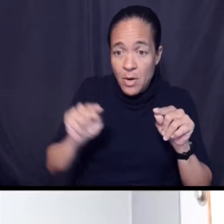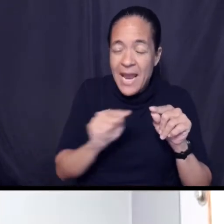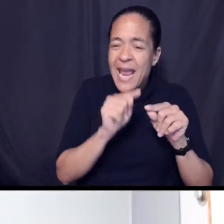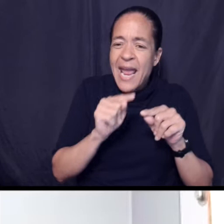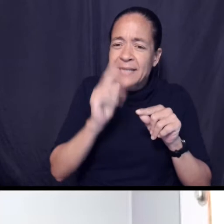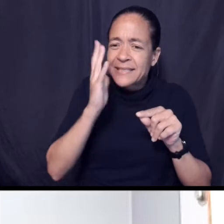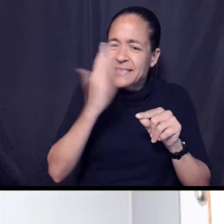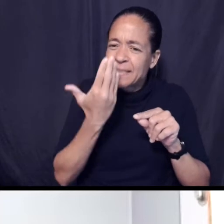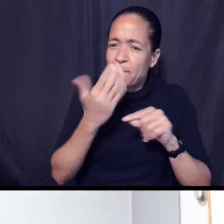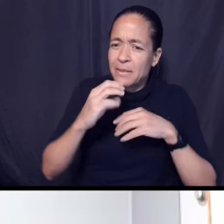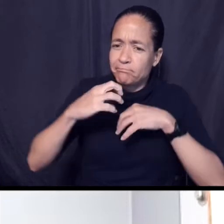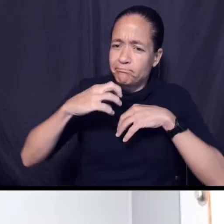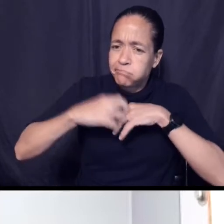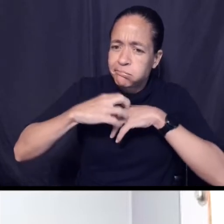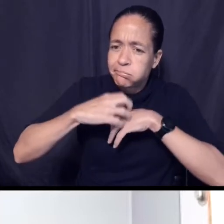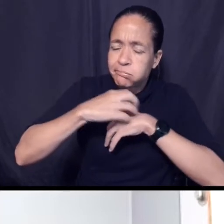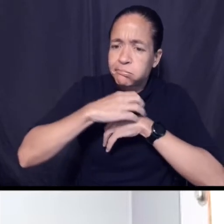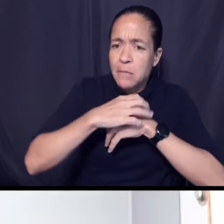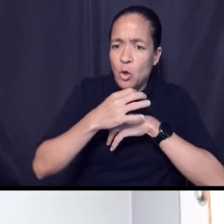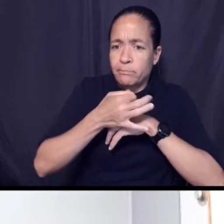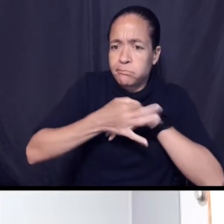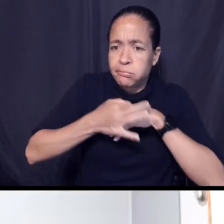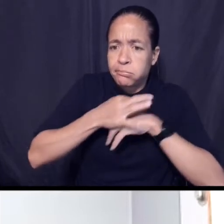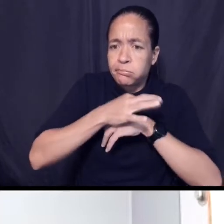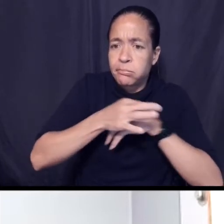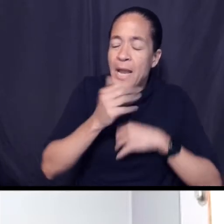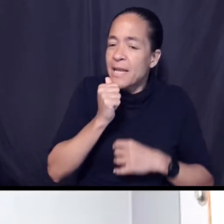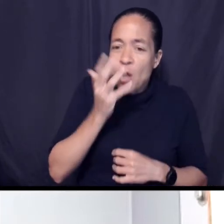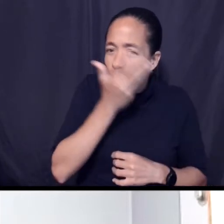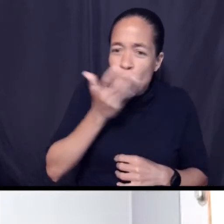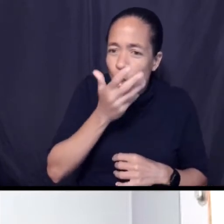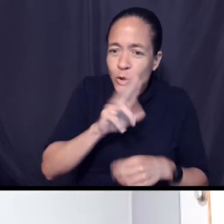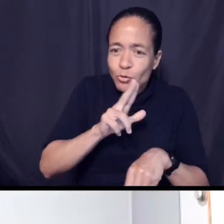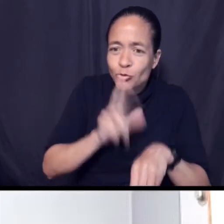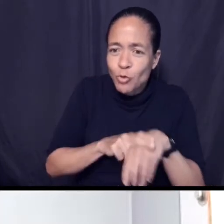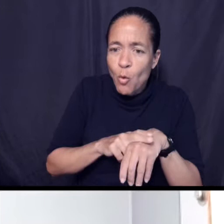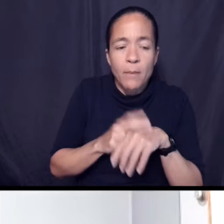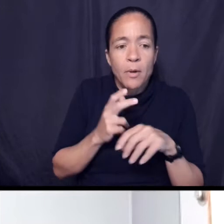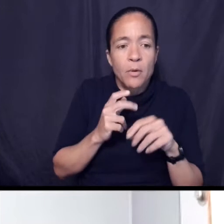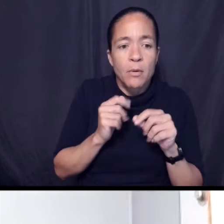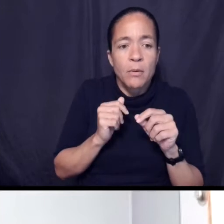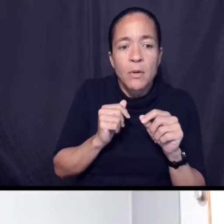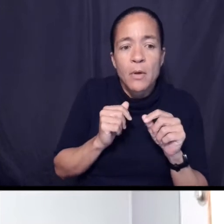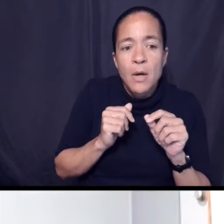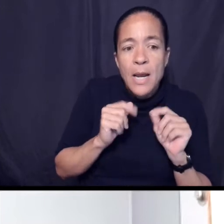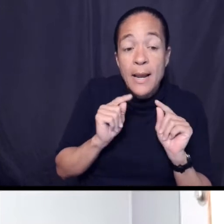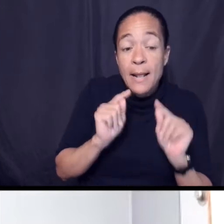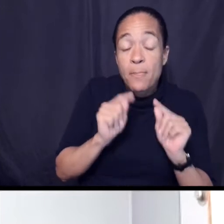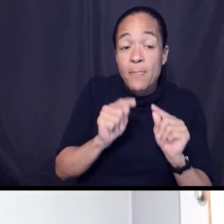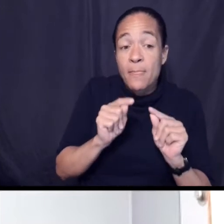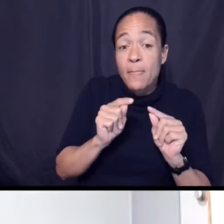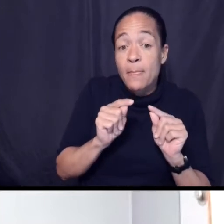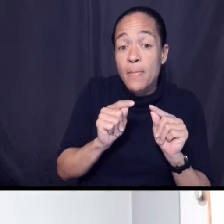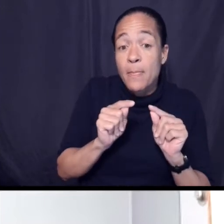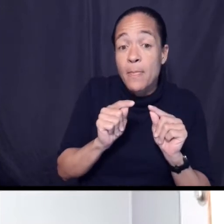pretty lumpy, bumpy. Overall, it does not look normal throughout the brain. This is something called polymicrogyria, which is